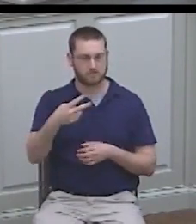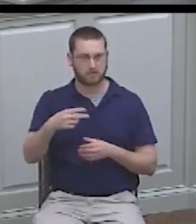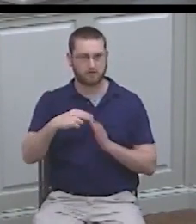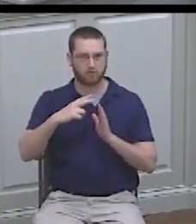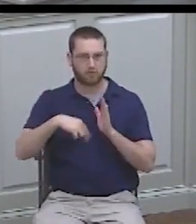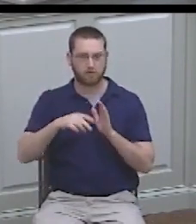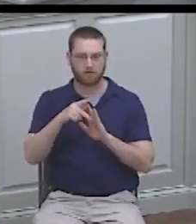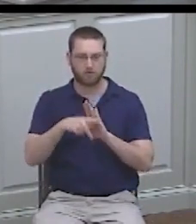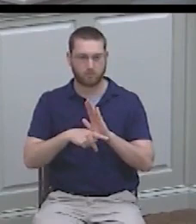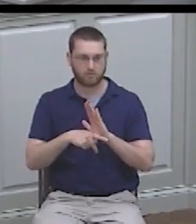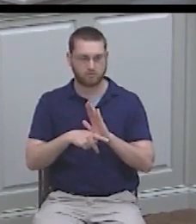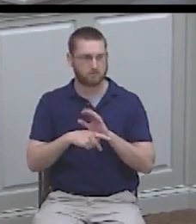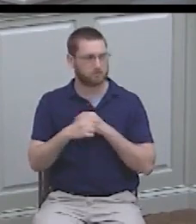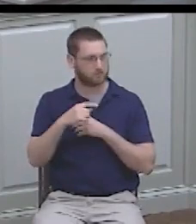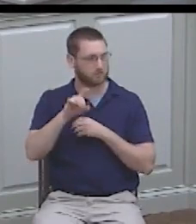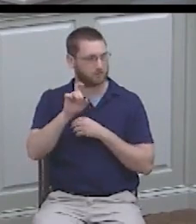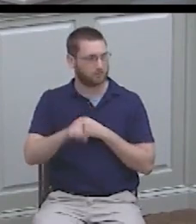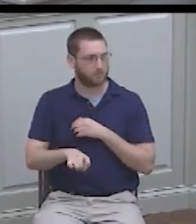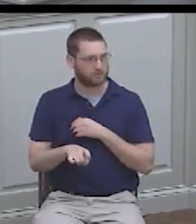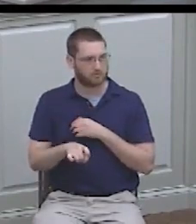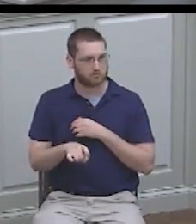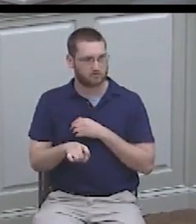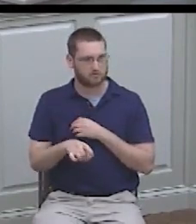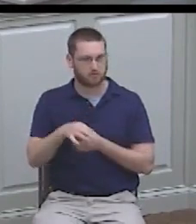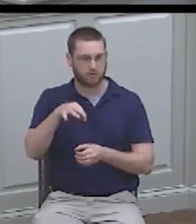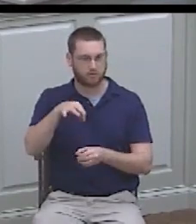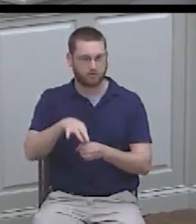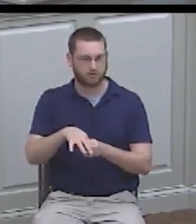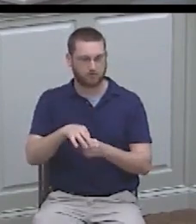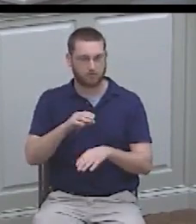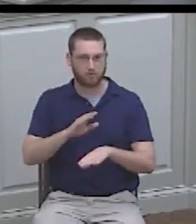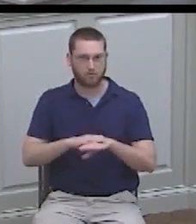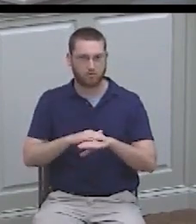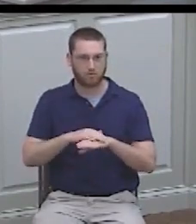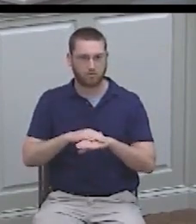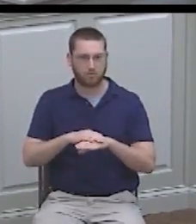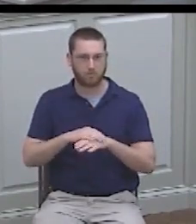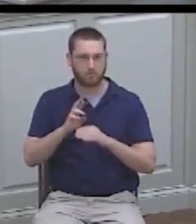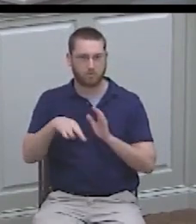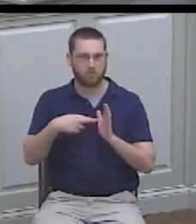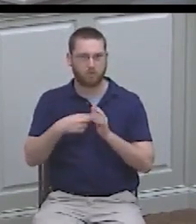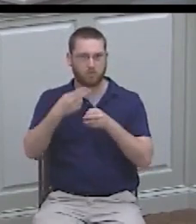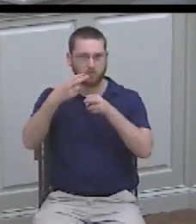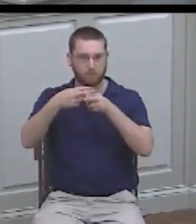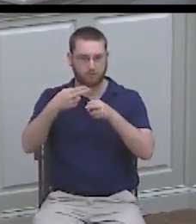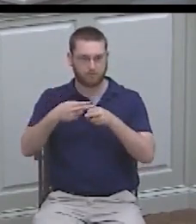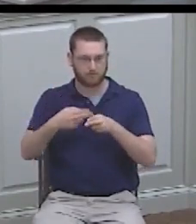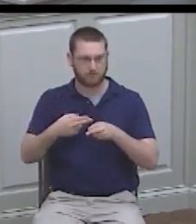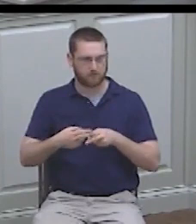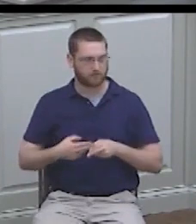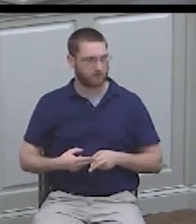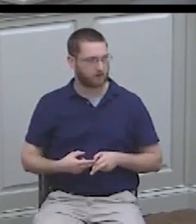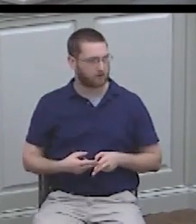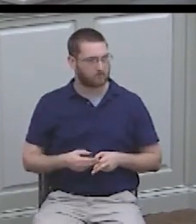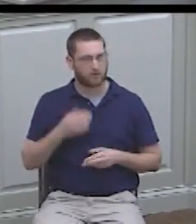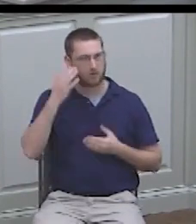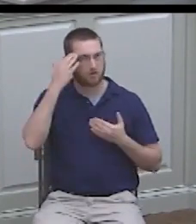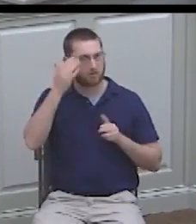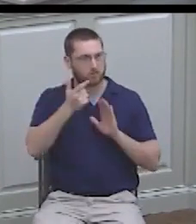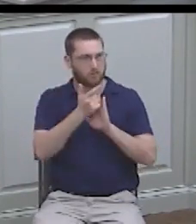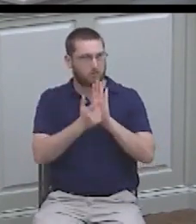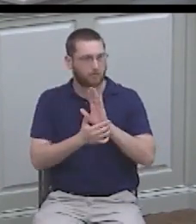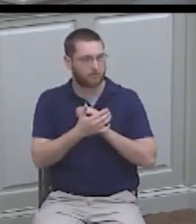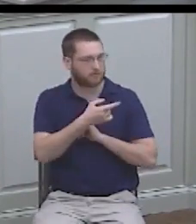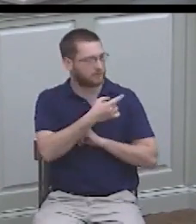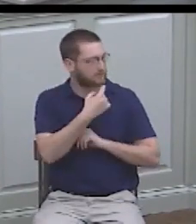ordinance, it has to be voted on by roll call, which is what we just did. And I don't know, Stephen, if there's a particular reason